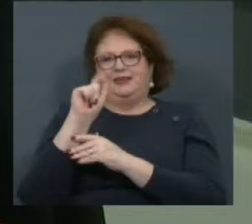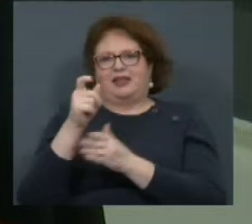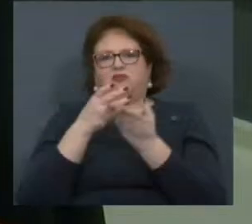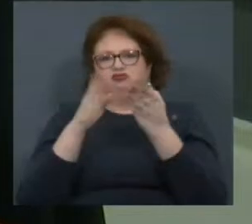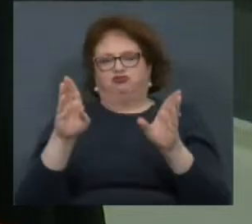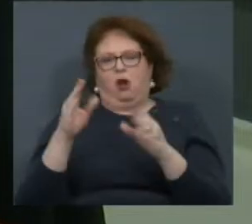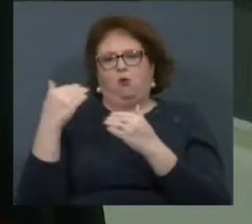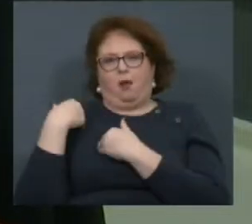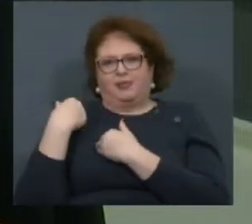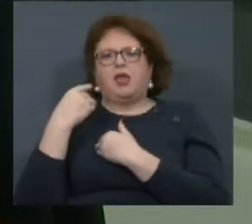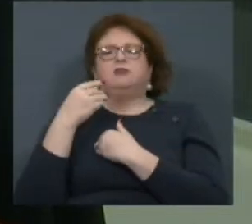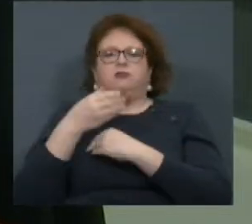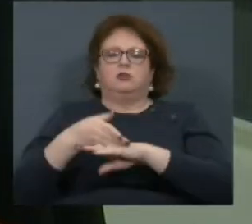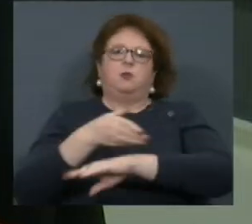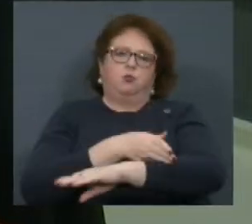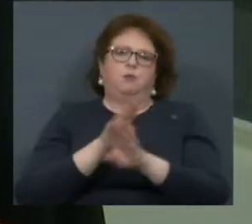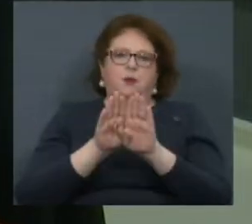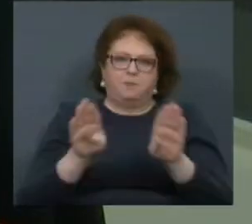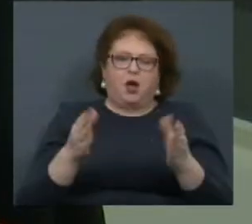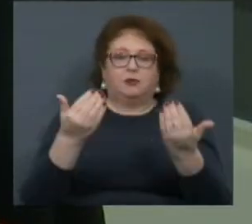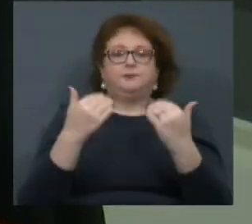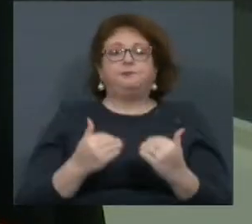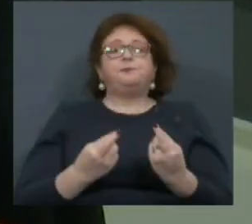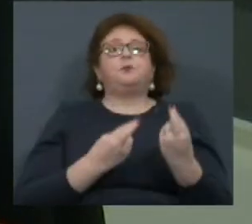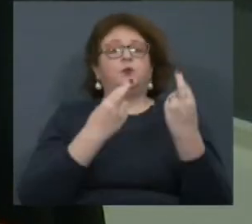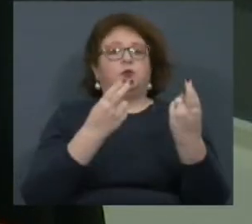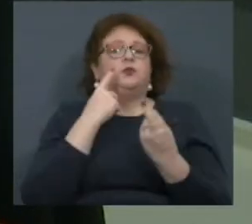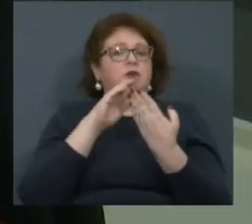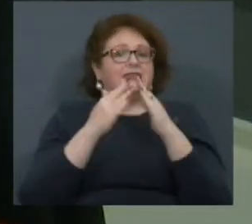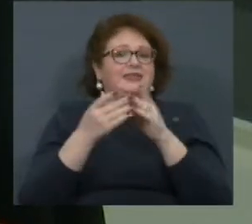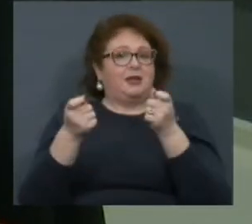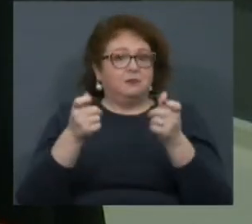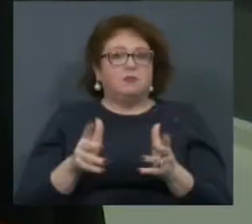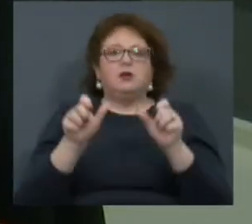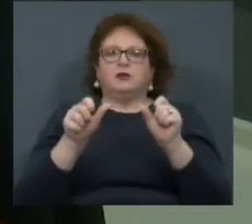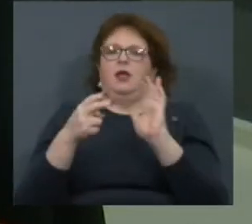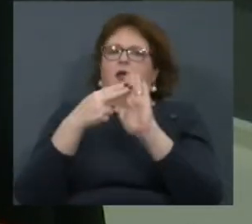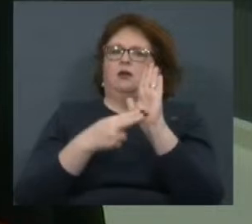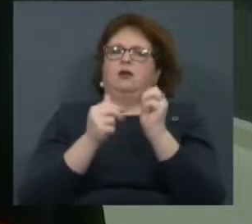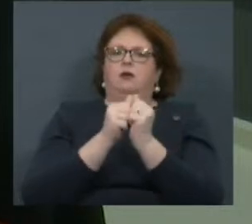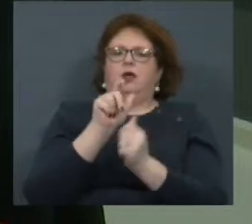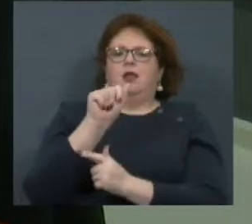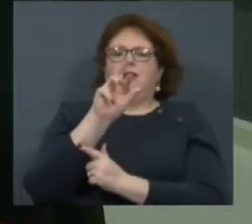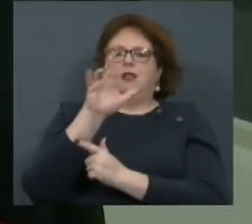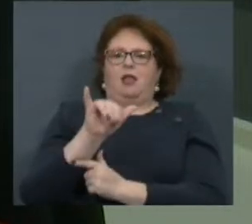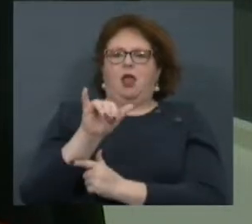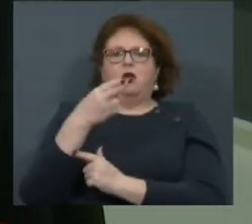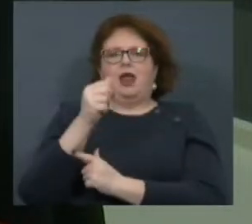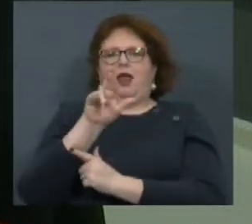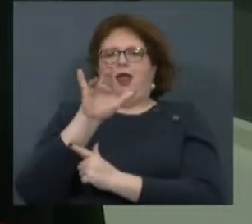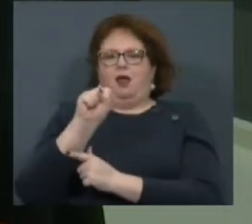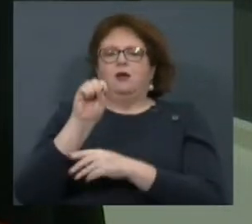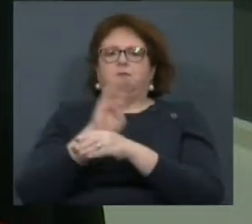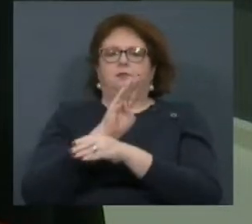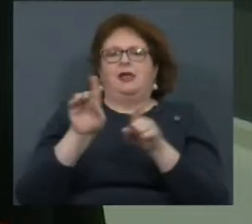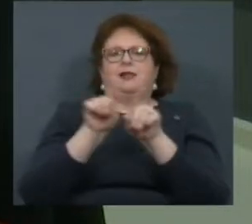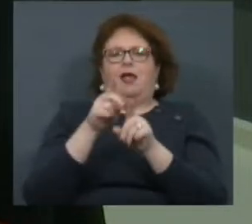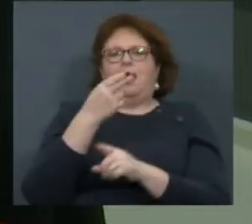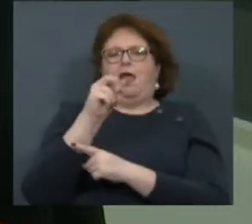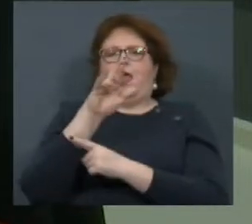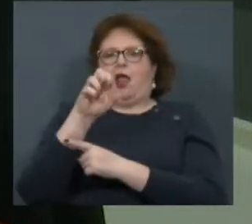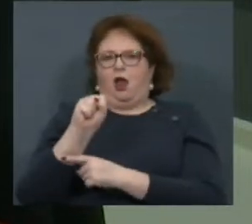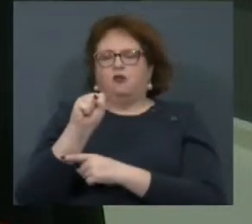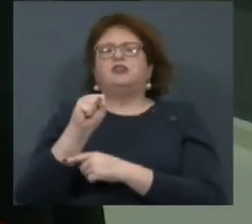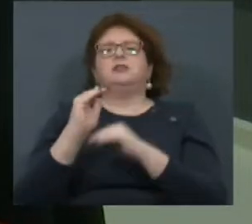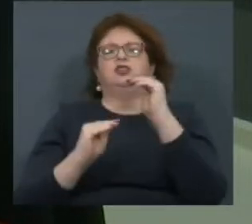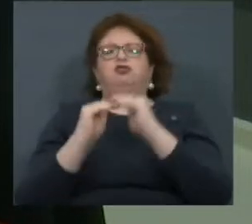obligation capital improvement bonds. A resolution to authorize the city manager to enter into a contract with Larry Harris, doing business as Harris Construction